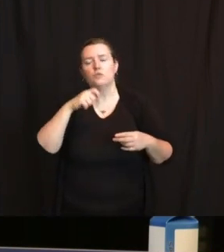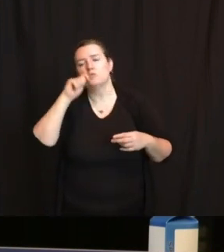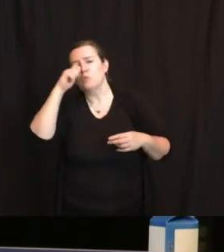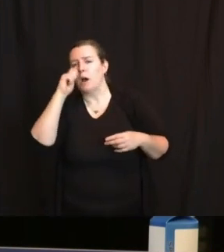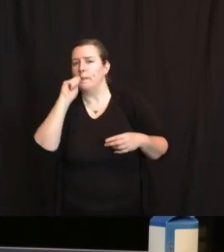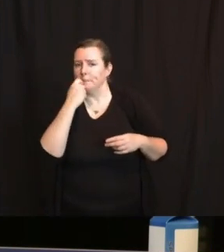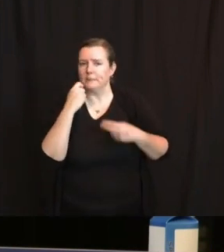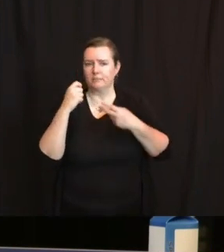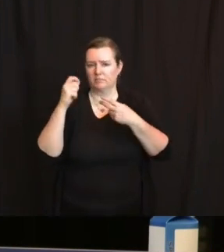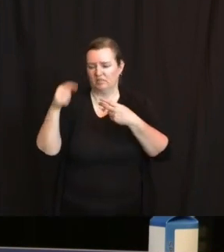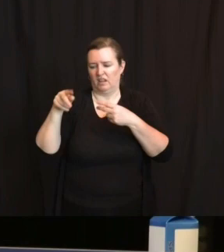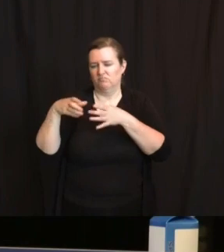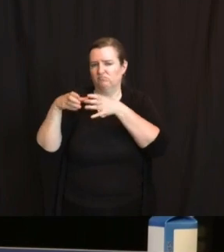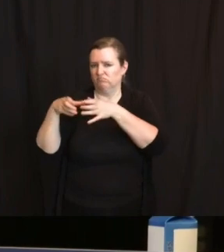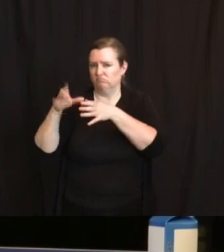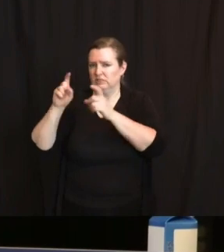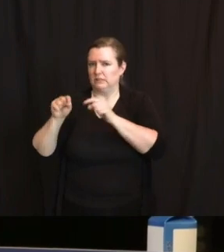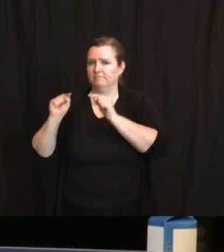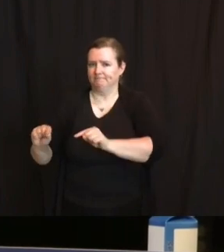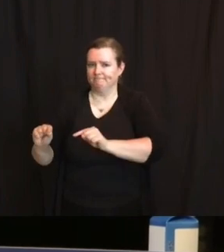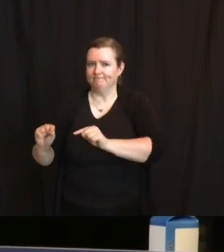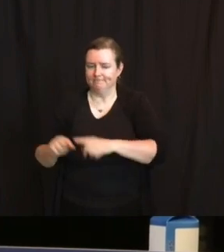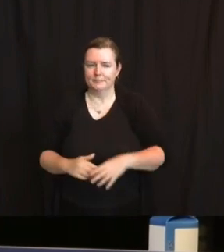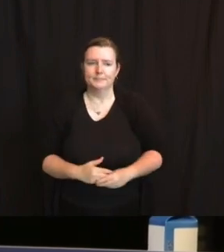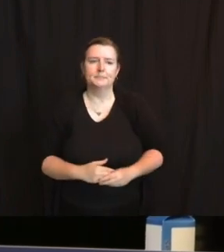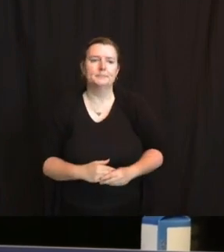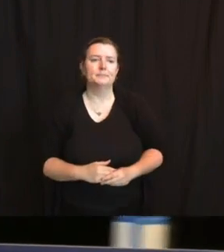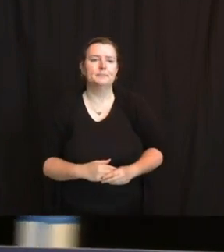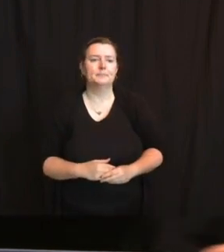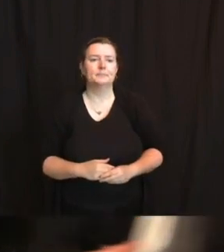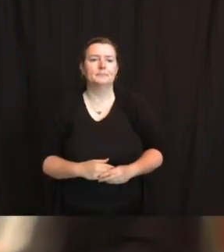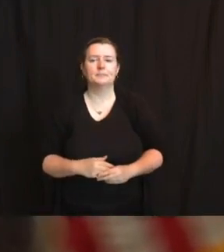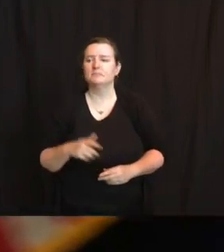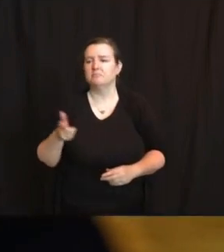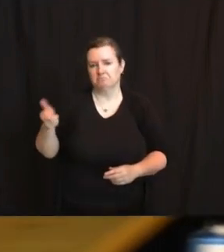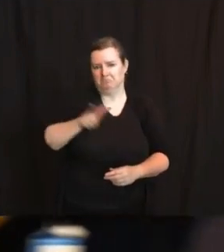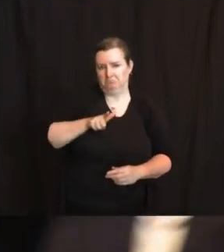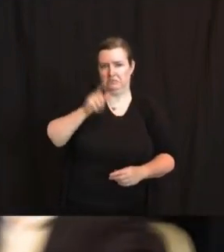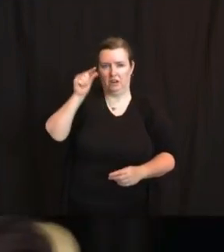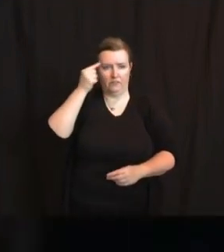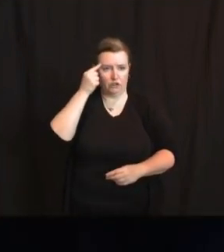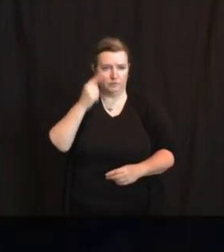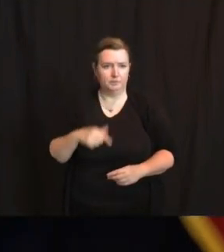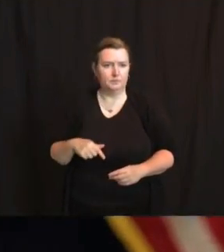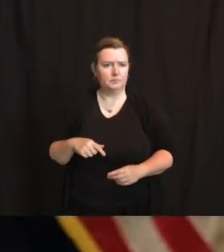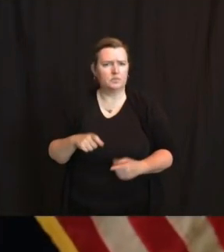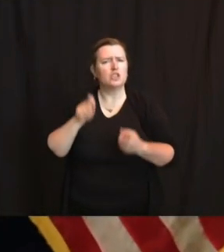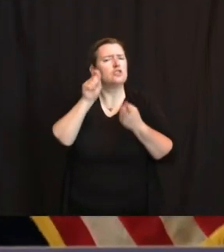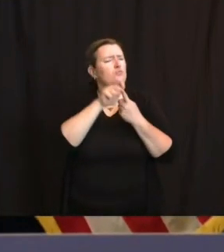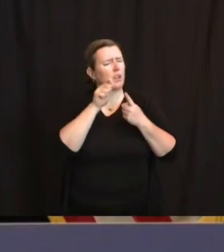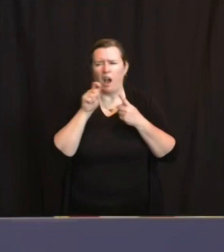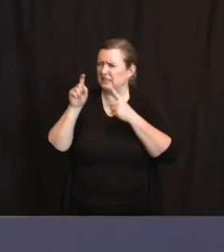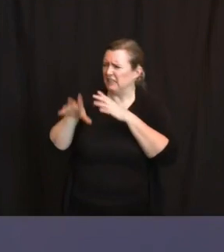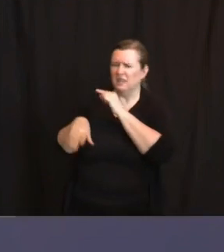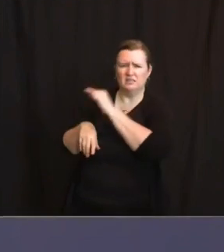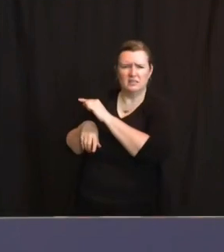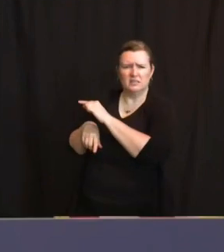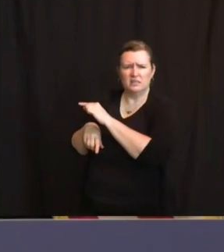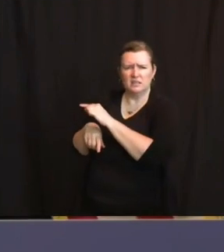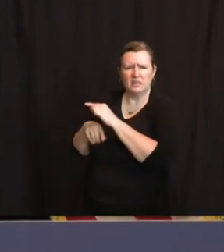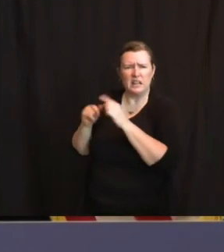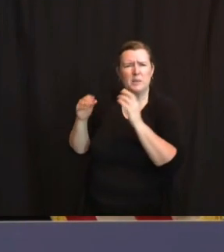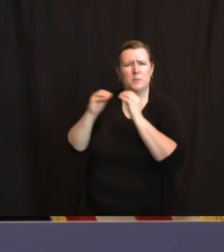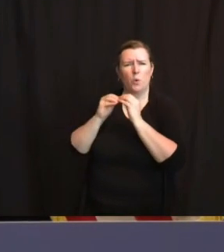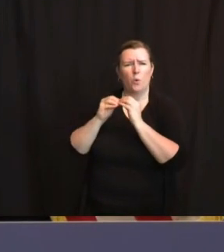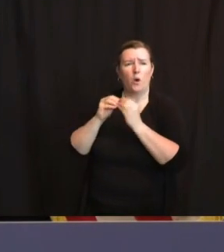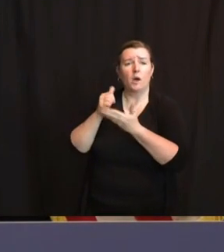virus. I mean, Ed, again, I'm practicing without a license, but the serology tests will be, for instance, really helpful for us in the